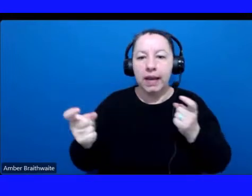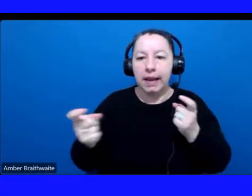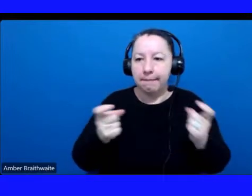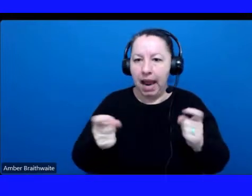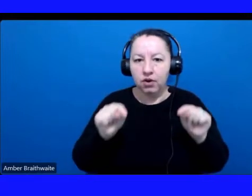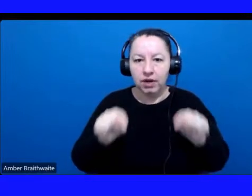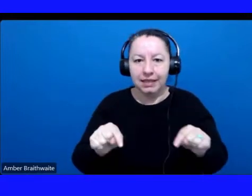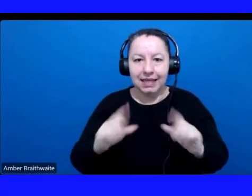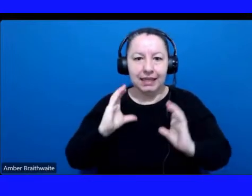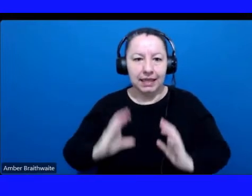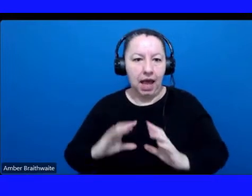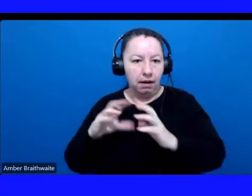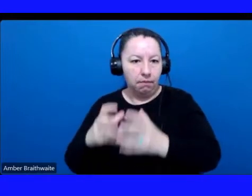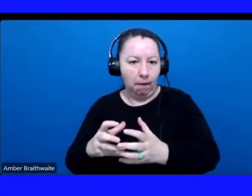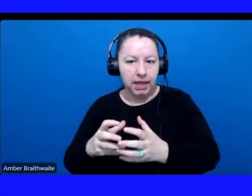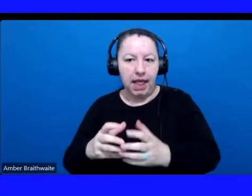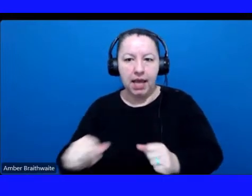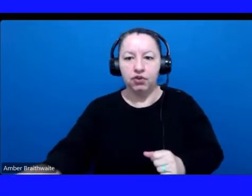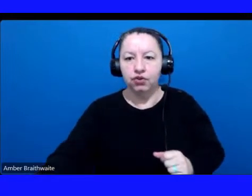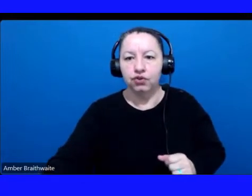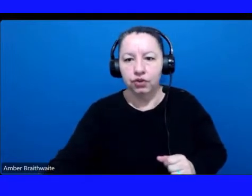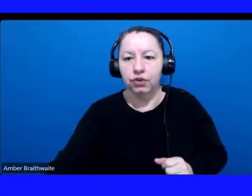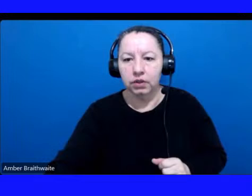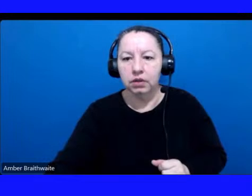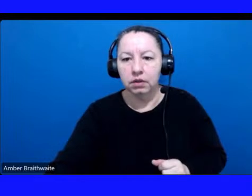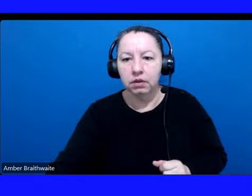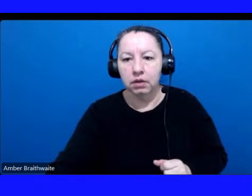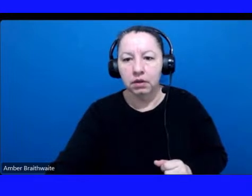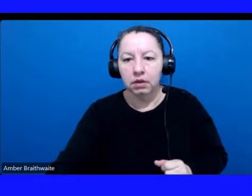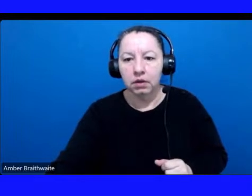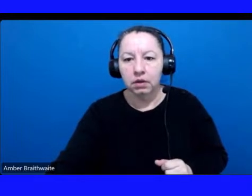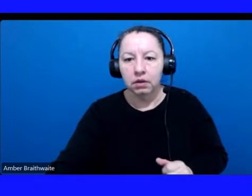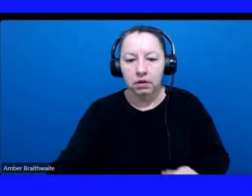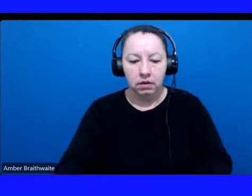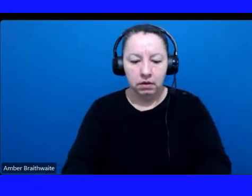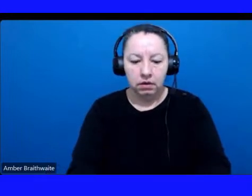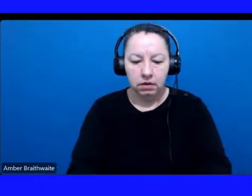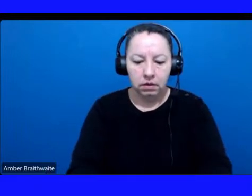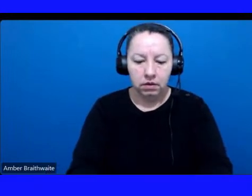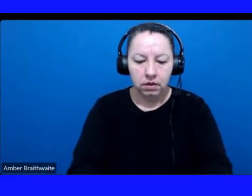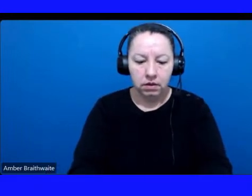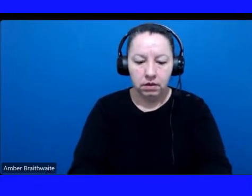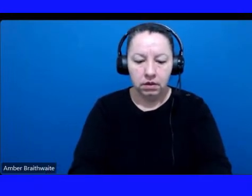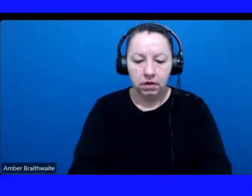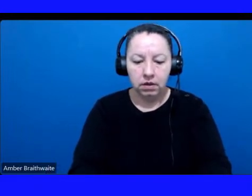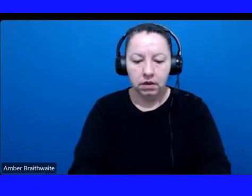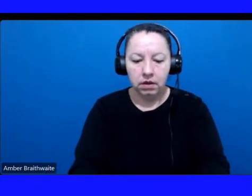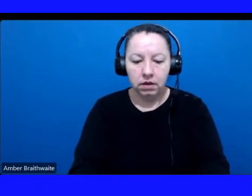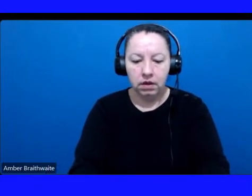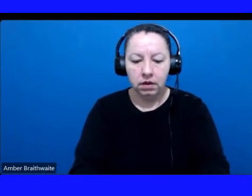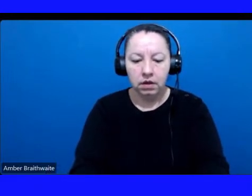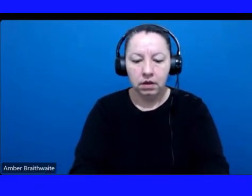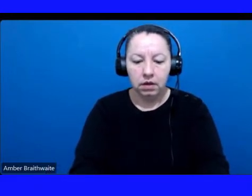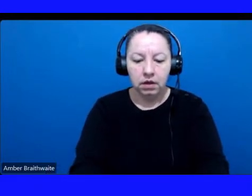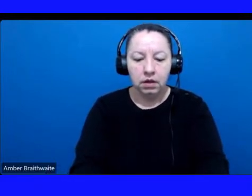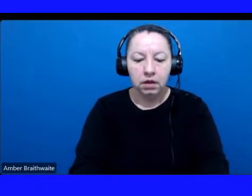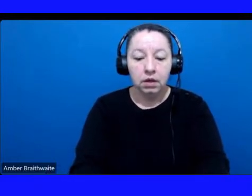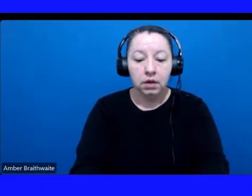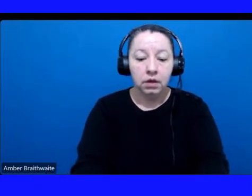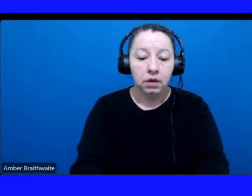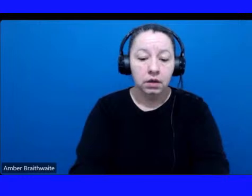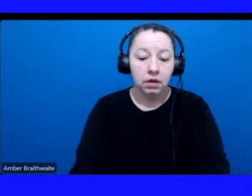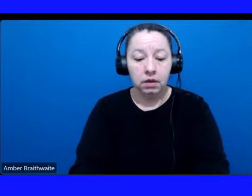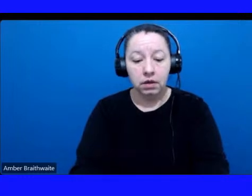making a difference? Because obviously it's a great program. I'm very excited about it. And obviously it's something